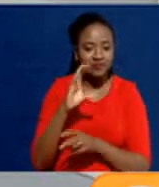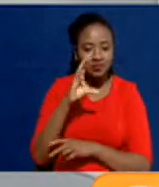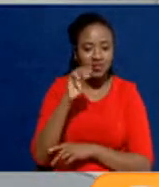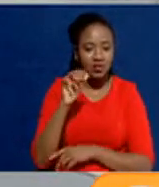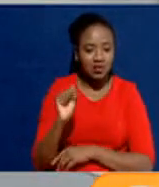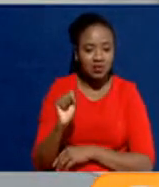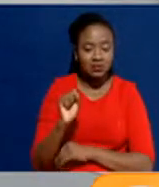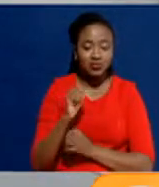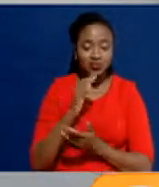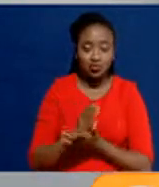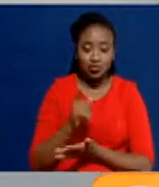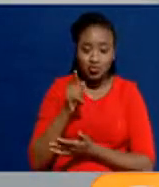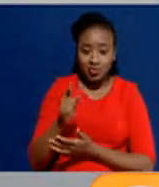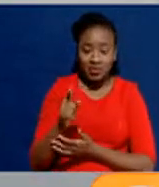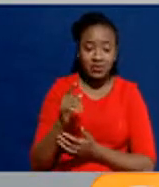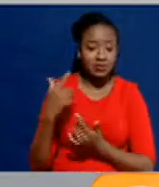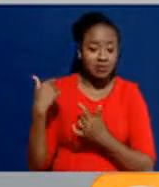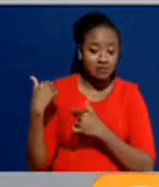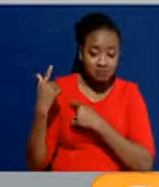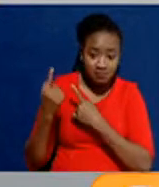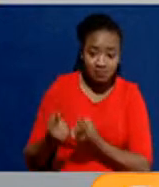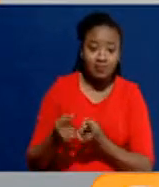that has been